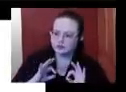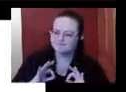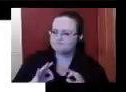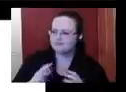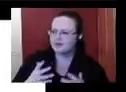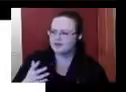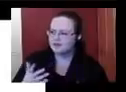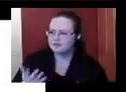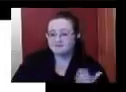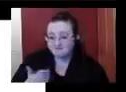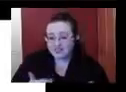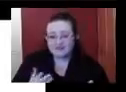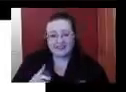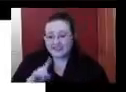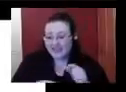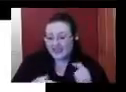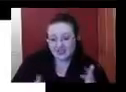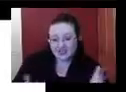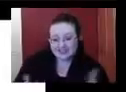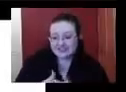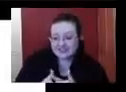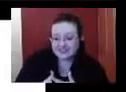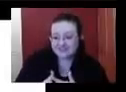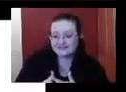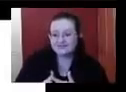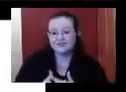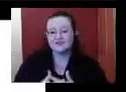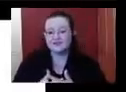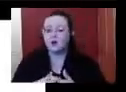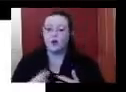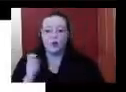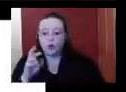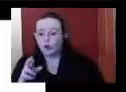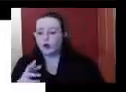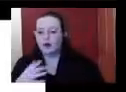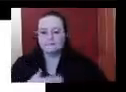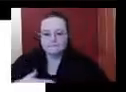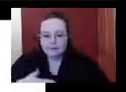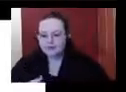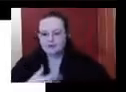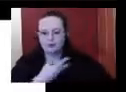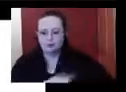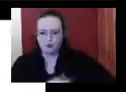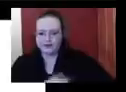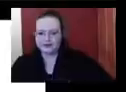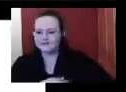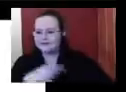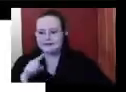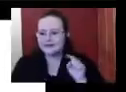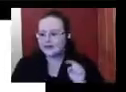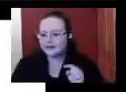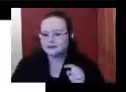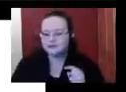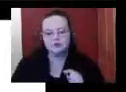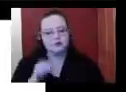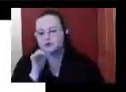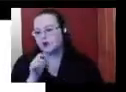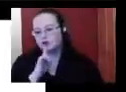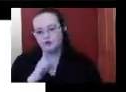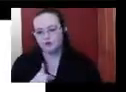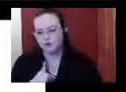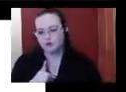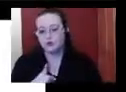affect fertility or it's not safe during breastfeeding. This is not true. When vaccines were first available in